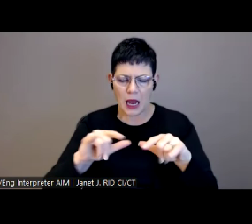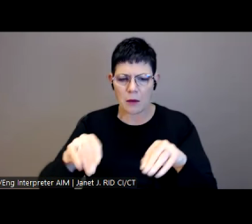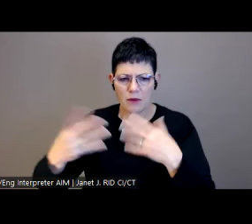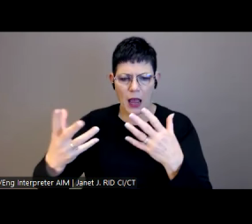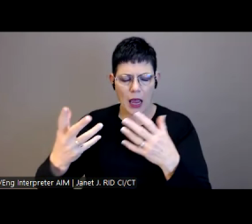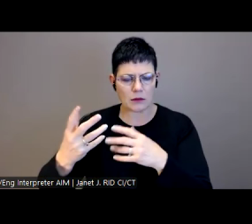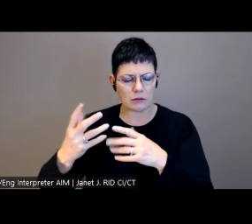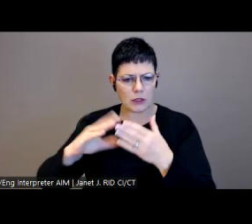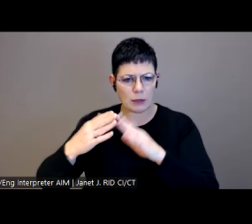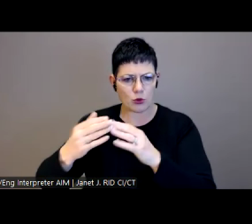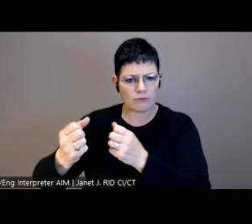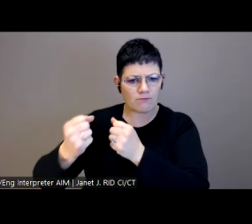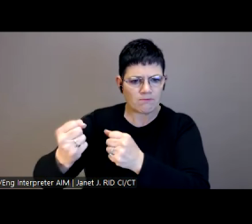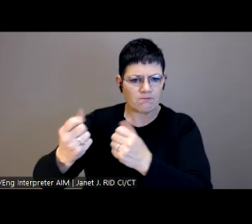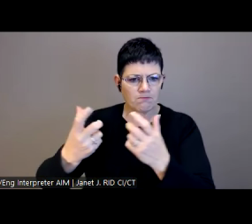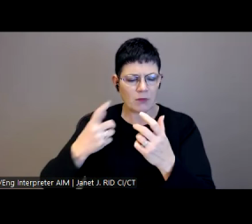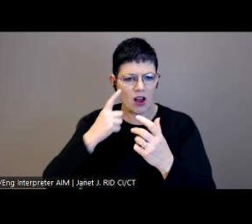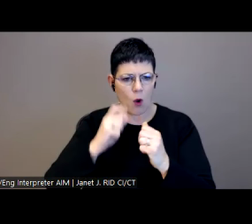robustly and wholly.